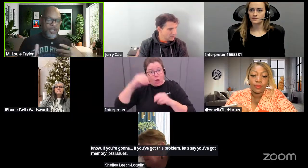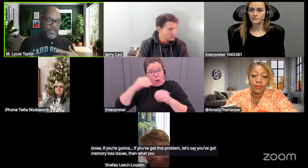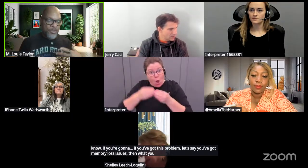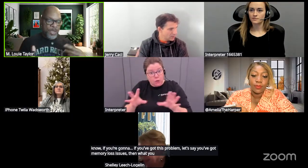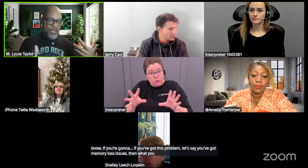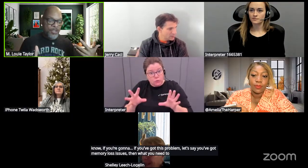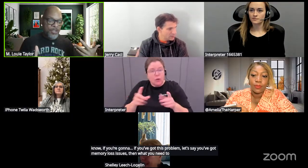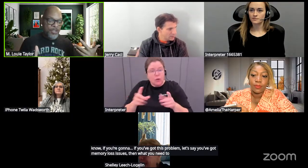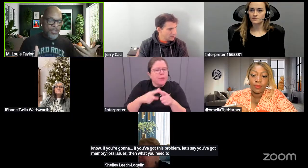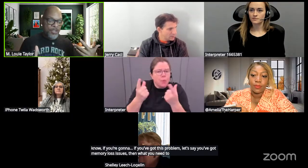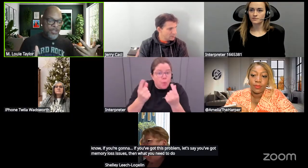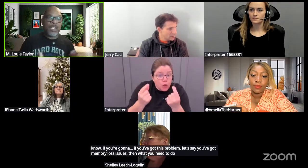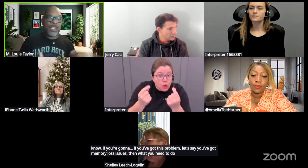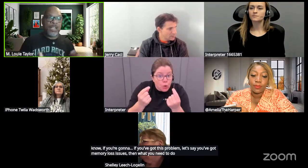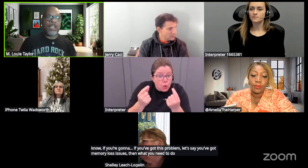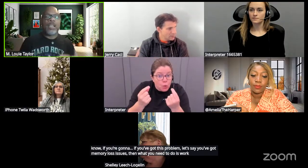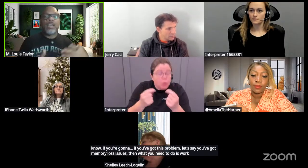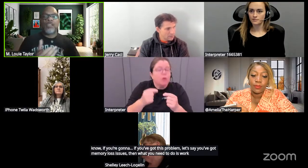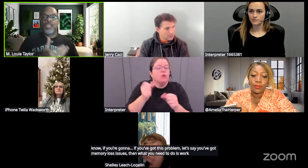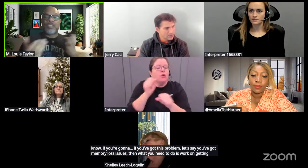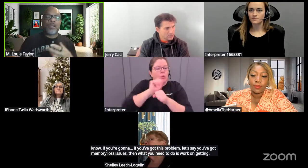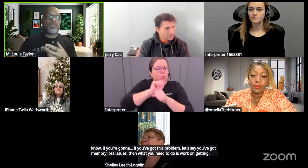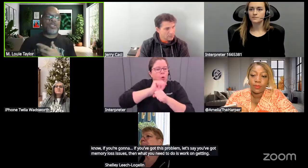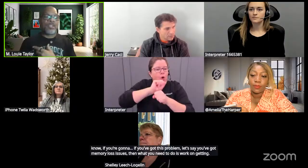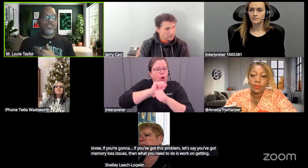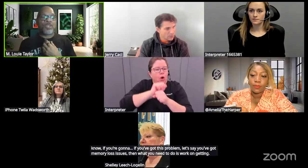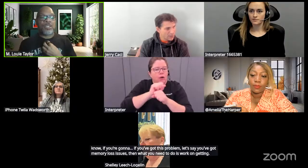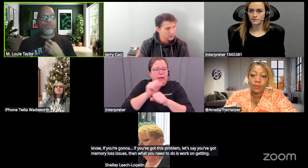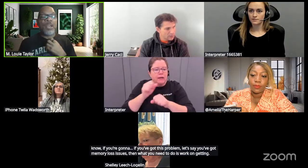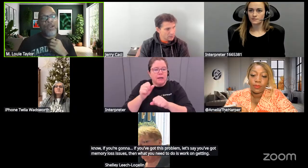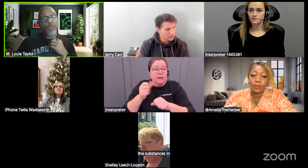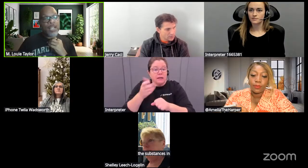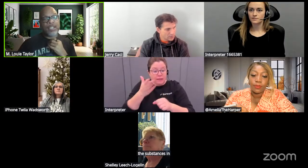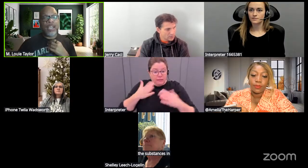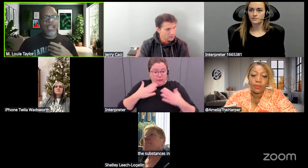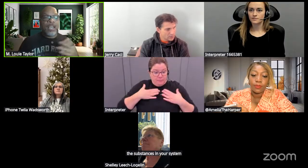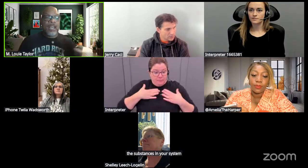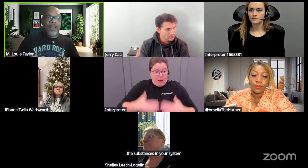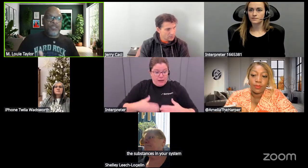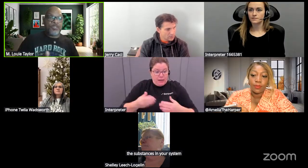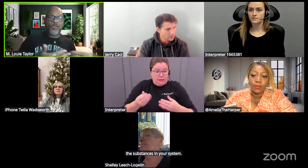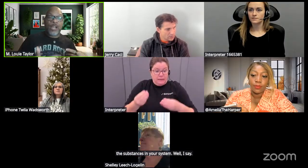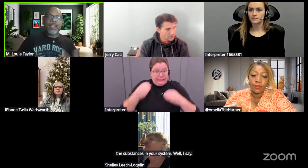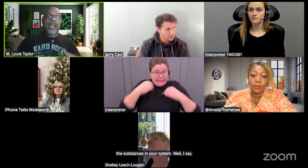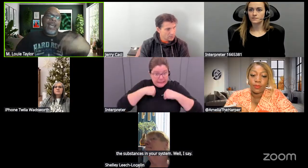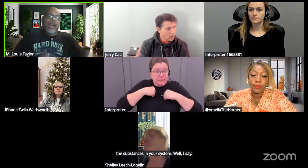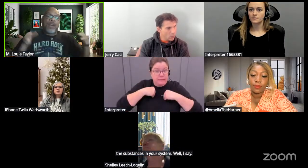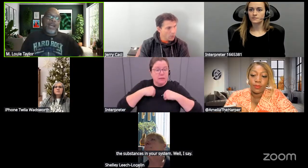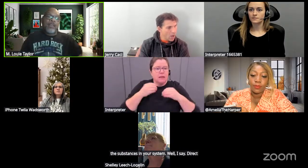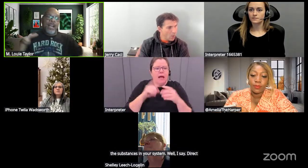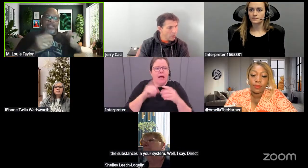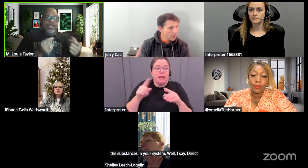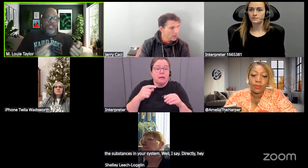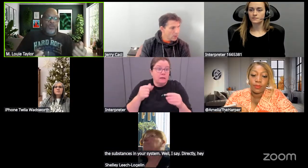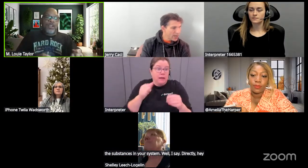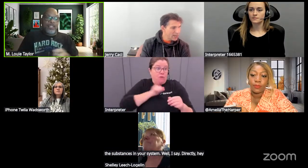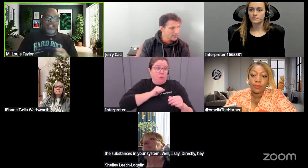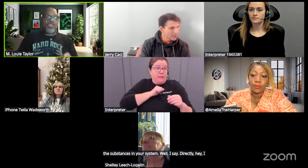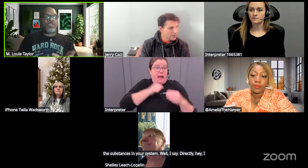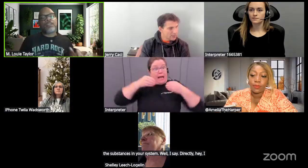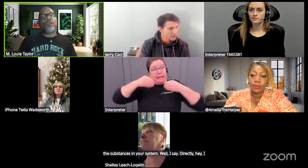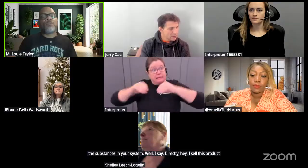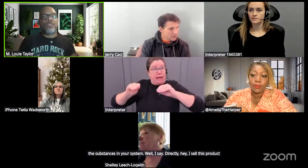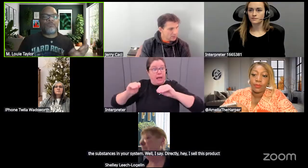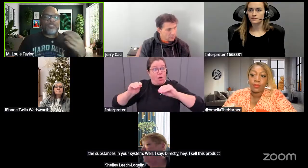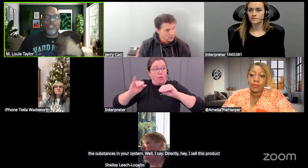to do is work on getting these substances in your system. Will I say directly, hey, I sell this product, it's got